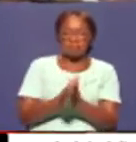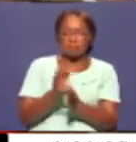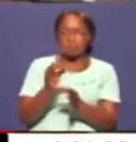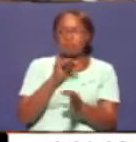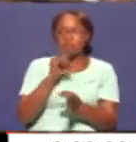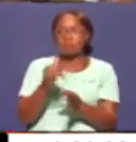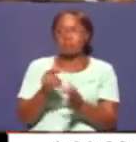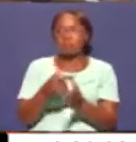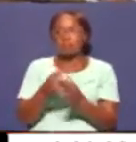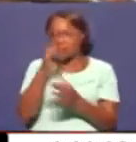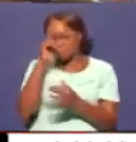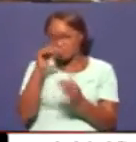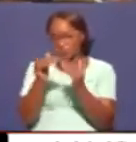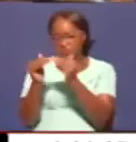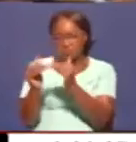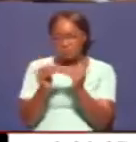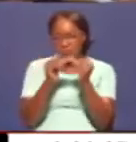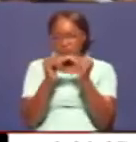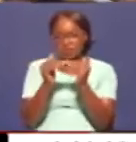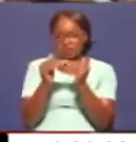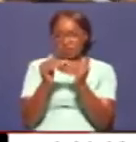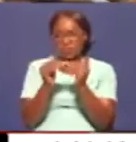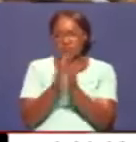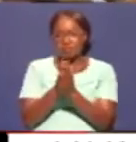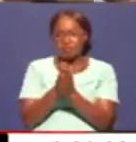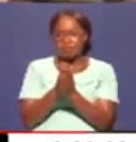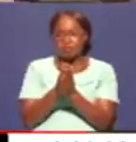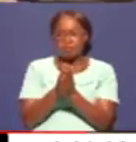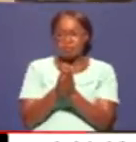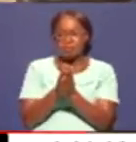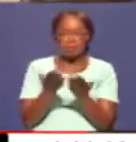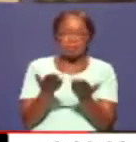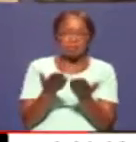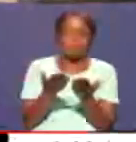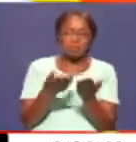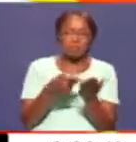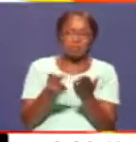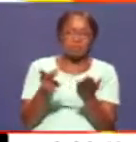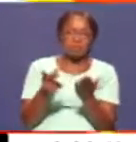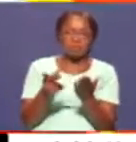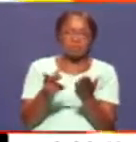some serious levels of inflation, which are price inflation, which does not make sense.